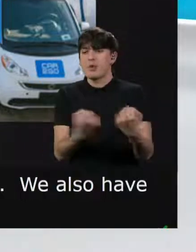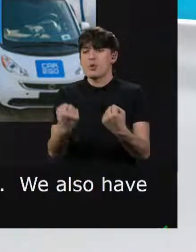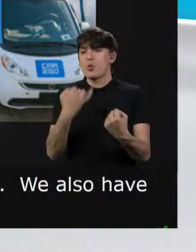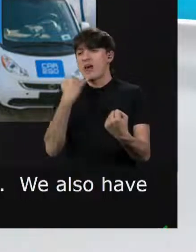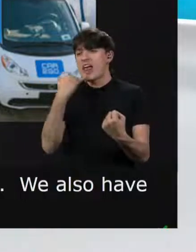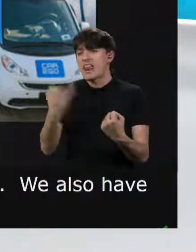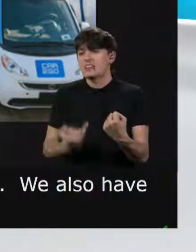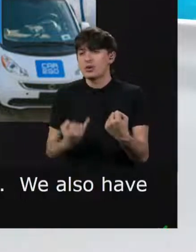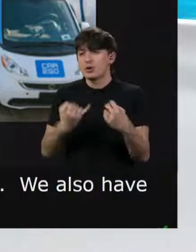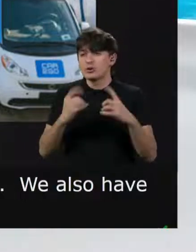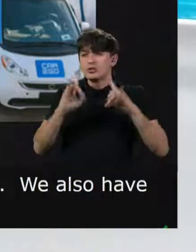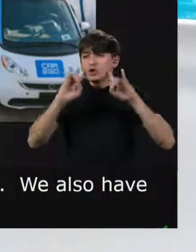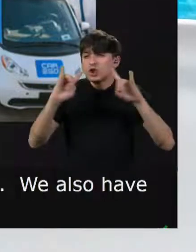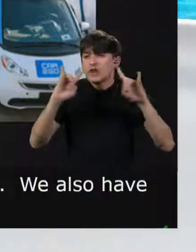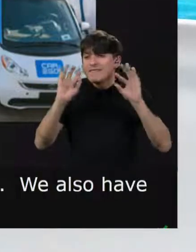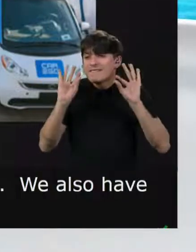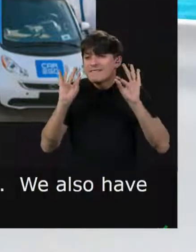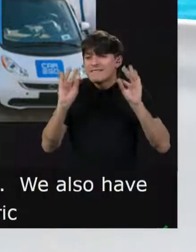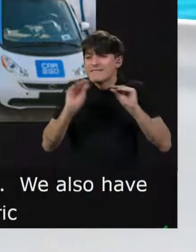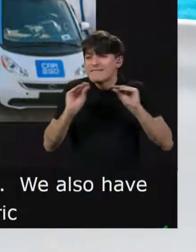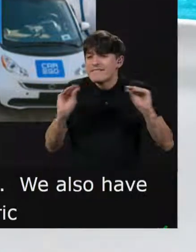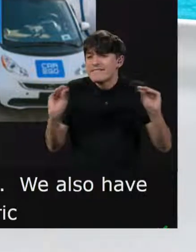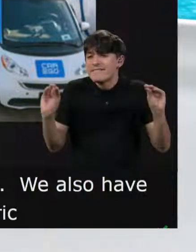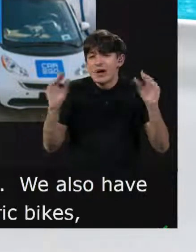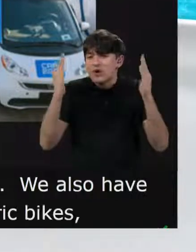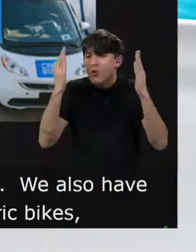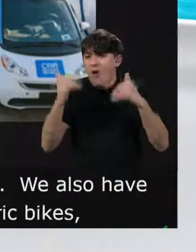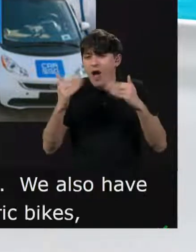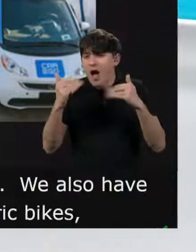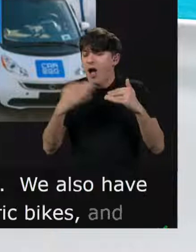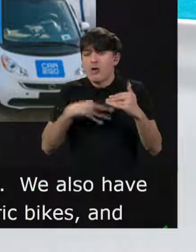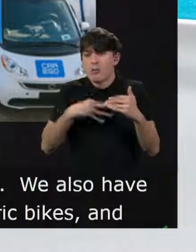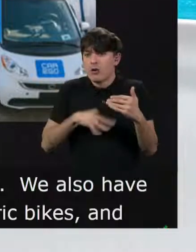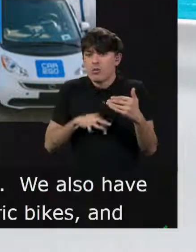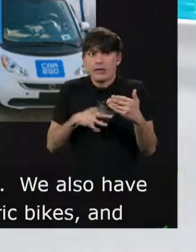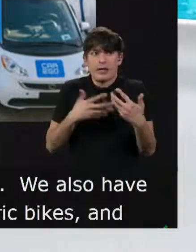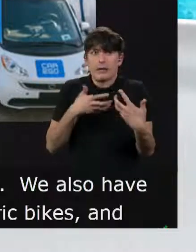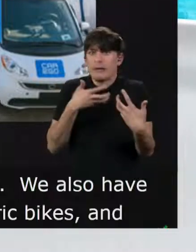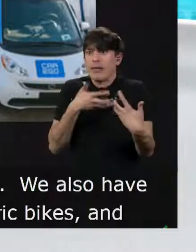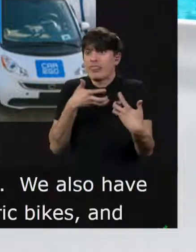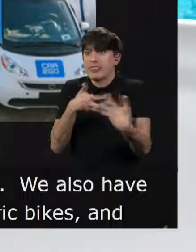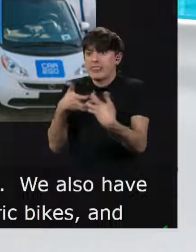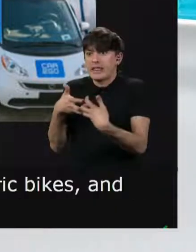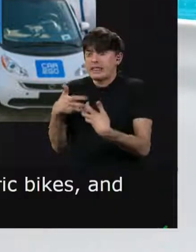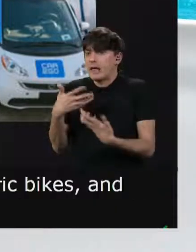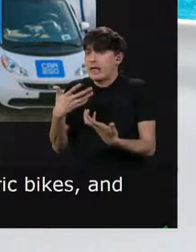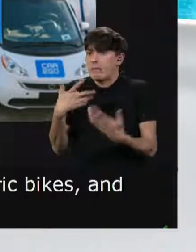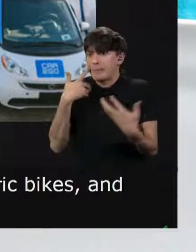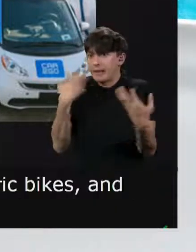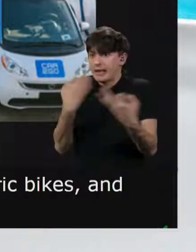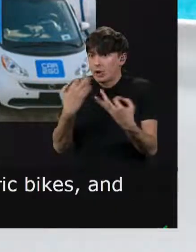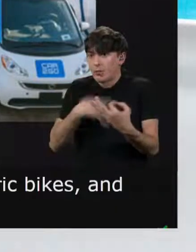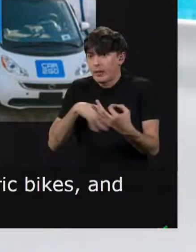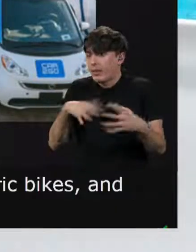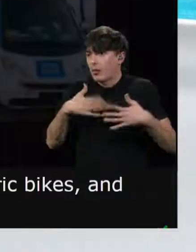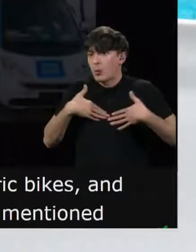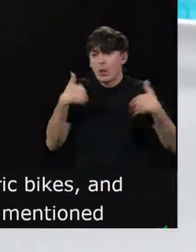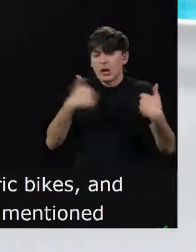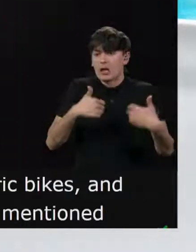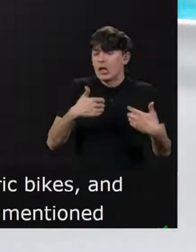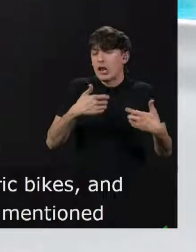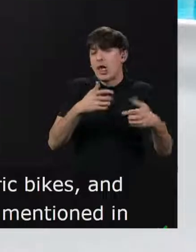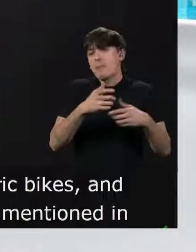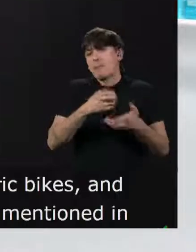bikes, and there's shared vehicles. The electric vehicles that were mentioned in the previous